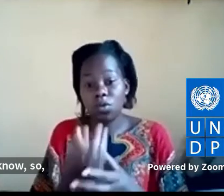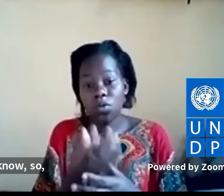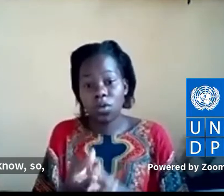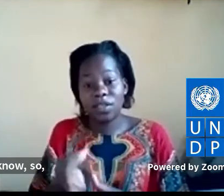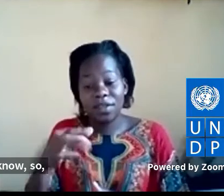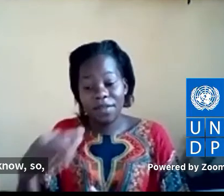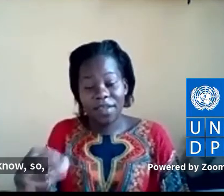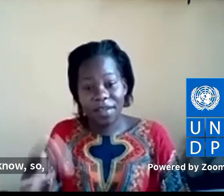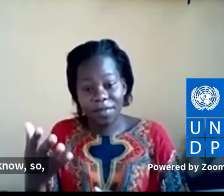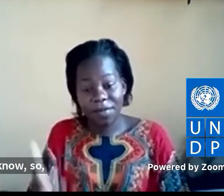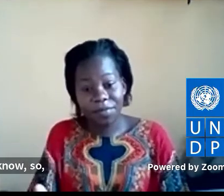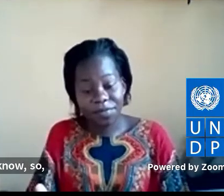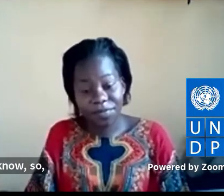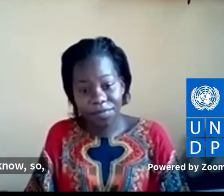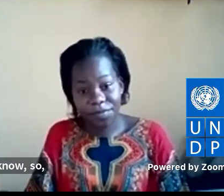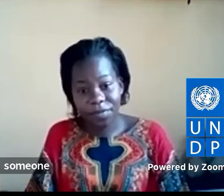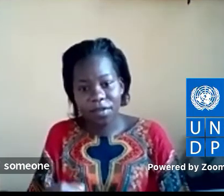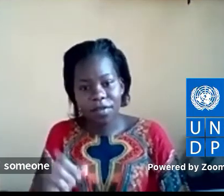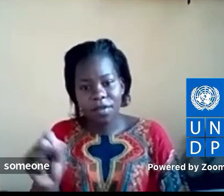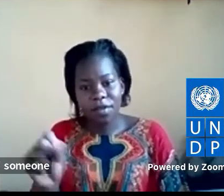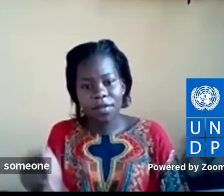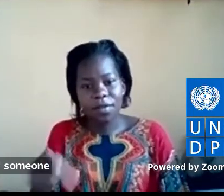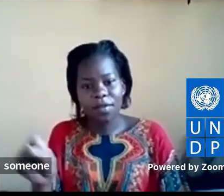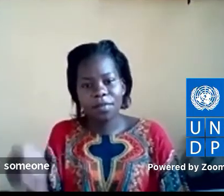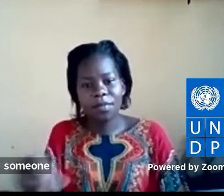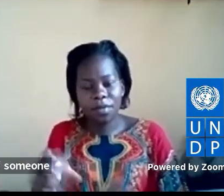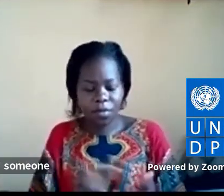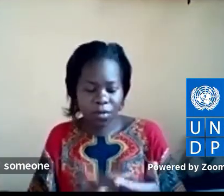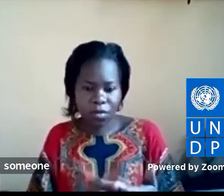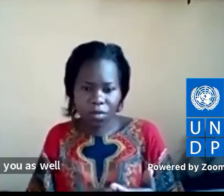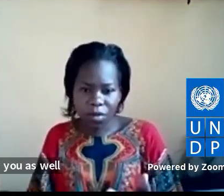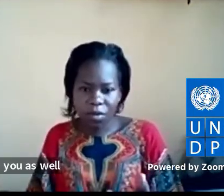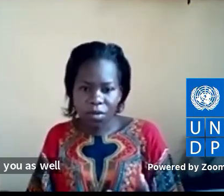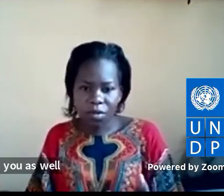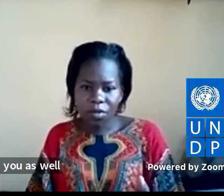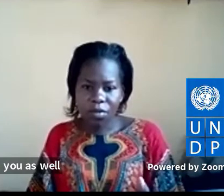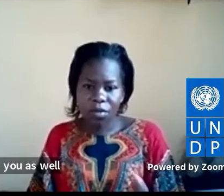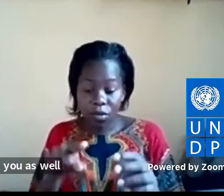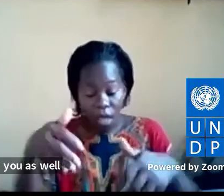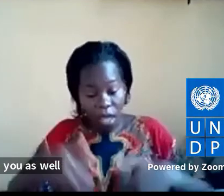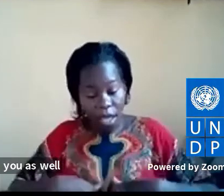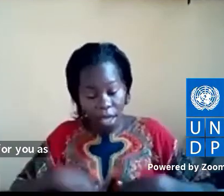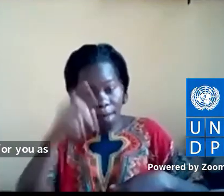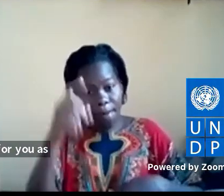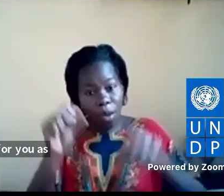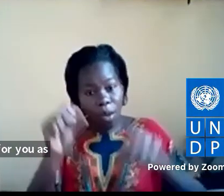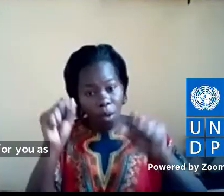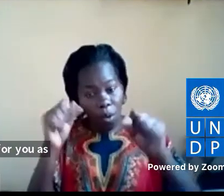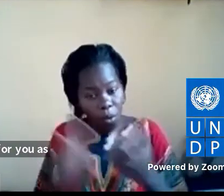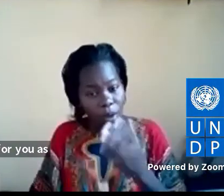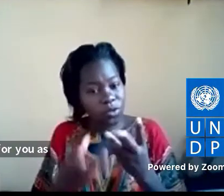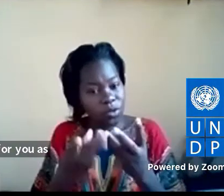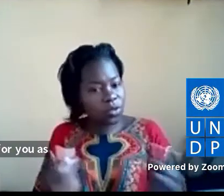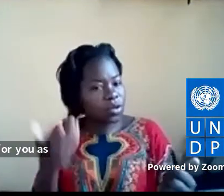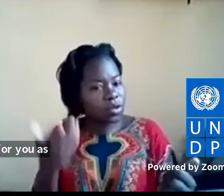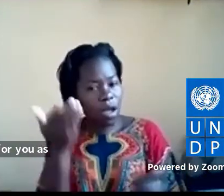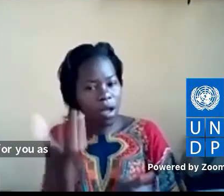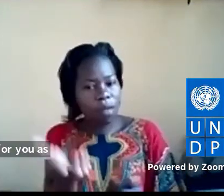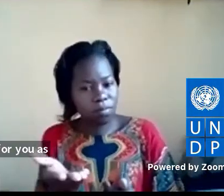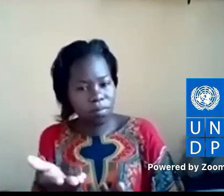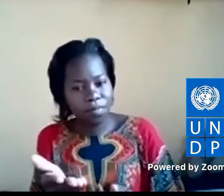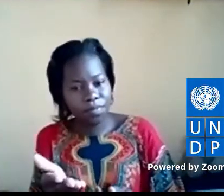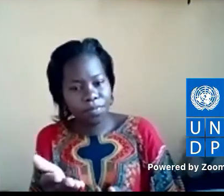If someone cannot read or do complicated phone maneuvers, for you as a young person, what solution are you bringing on board, you know?